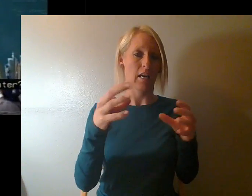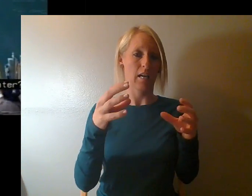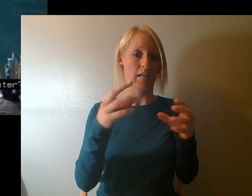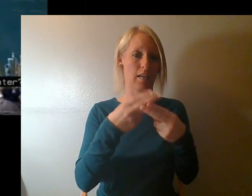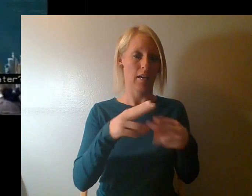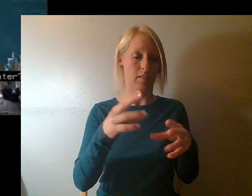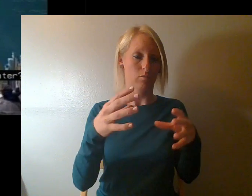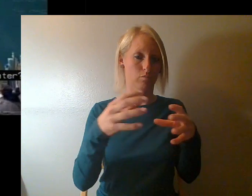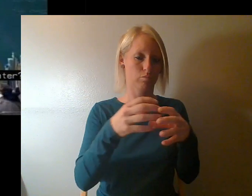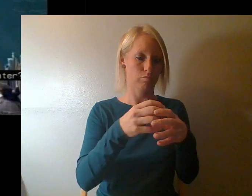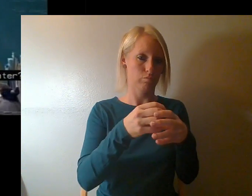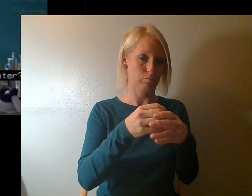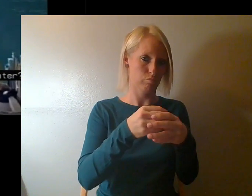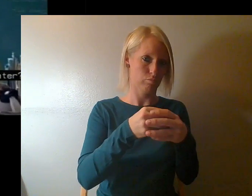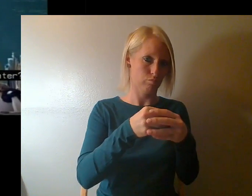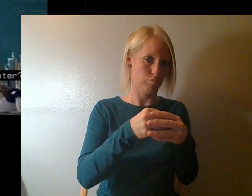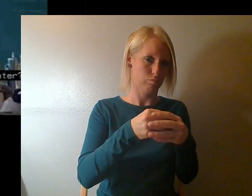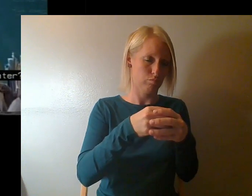higher concentration of water?